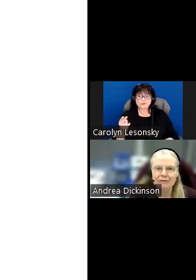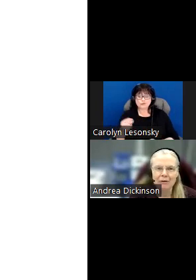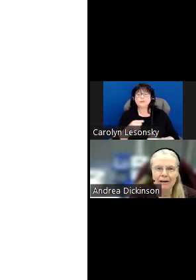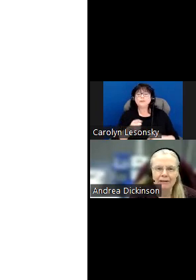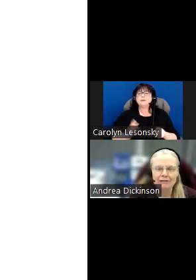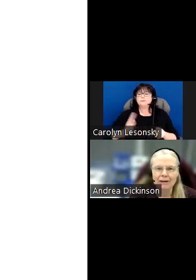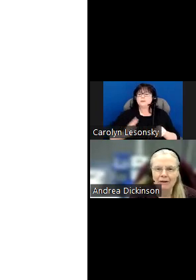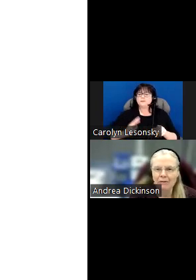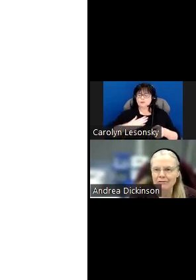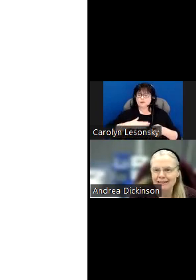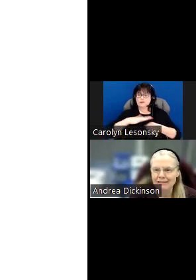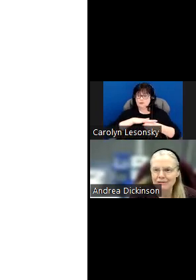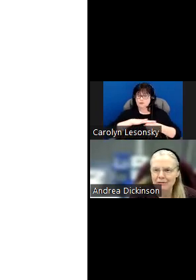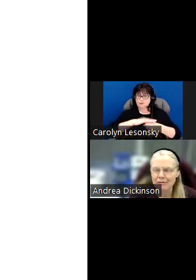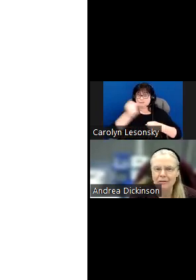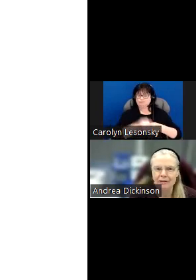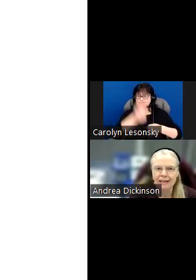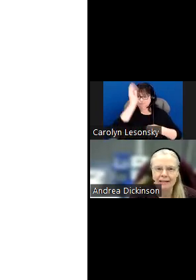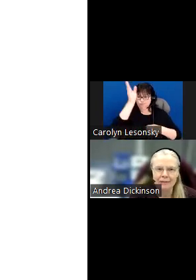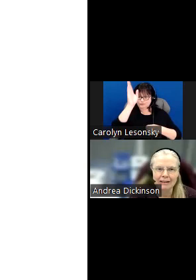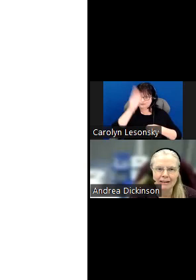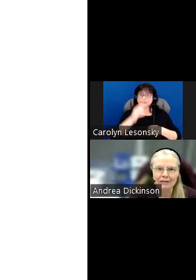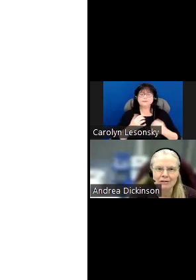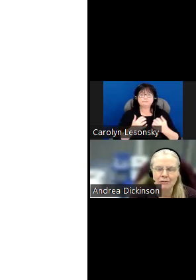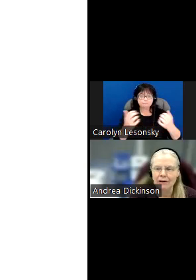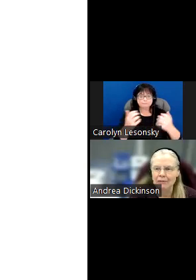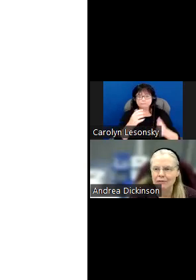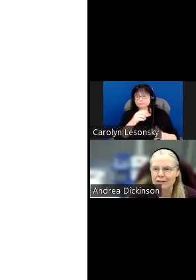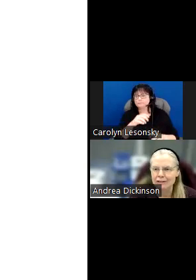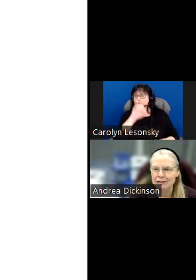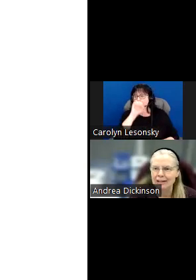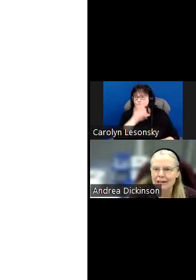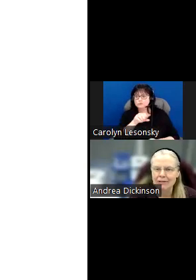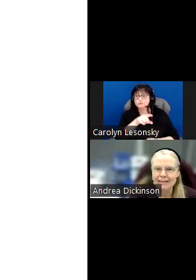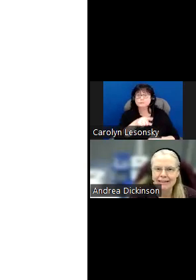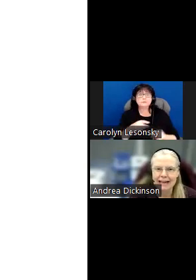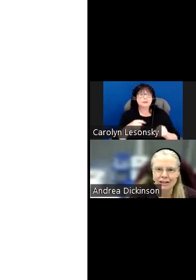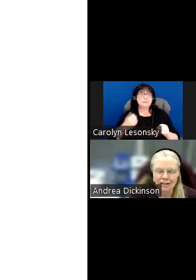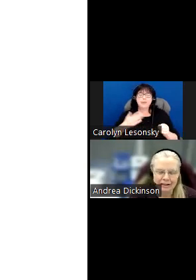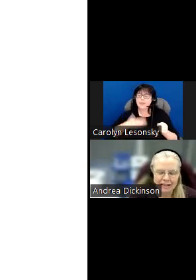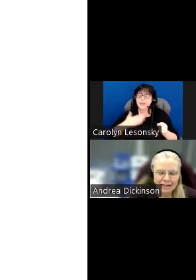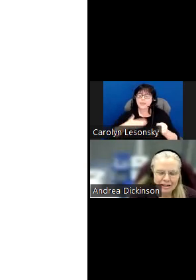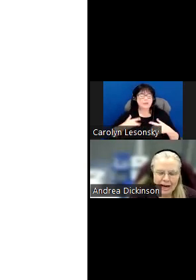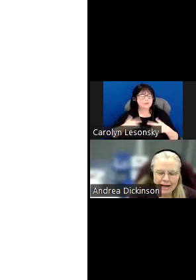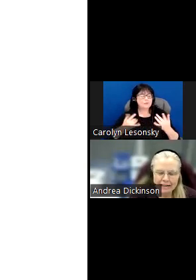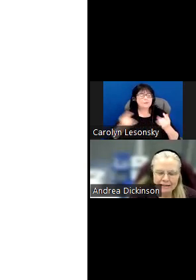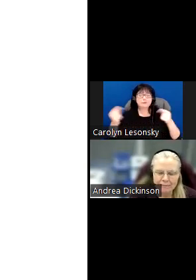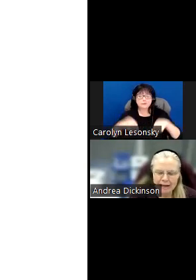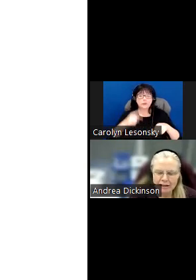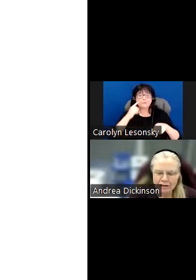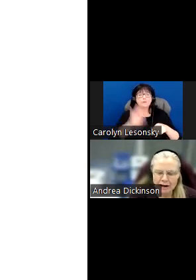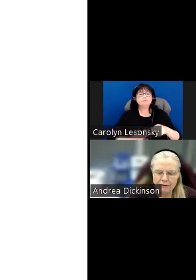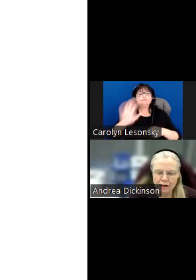region before, and he was very well received, so I'm thrilled that he can be here to provide a provincial presentation. Jack